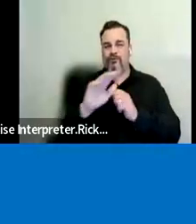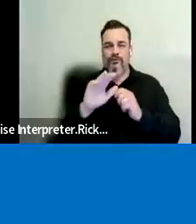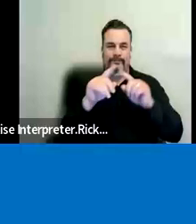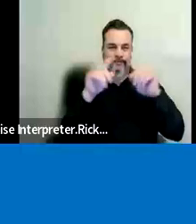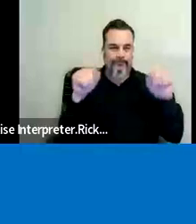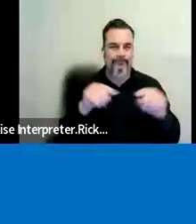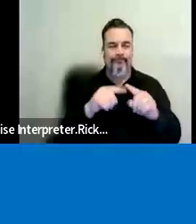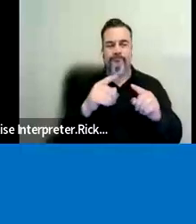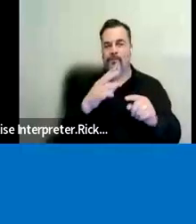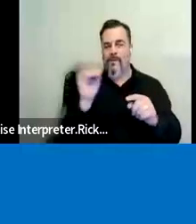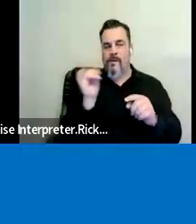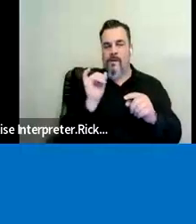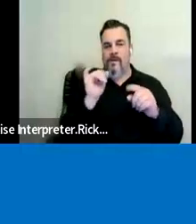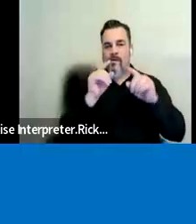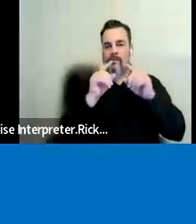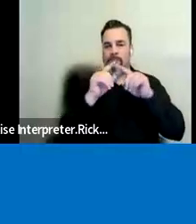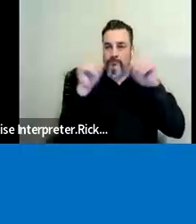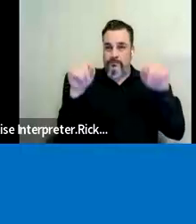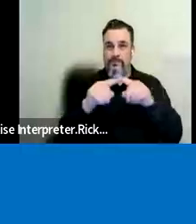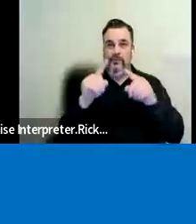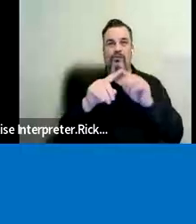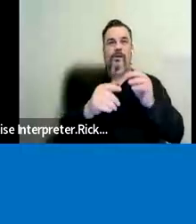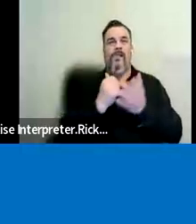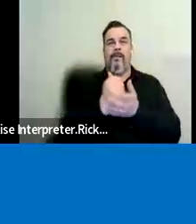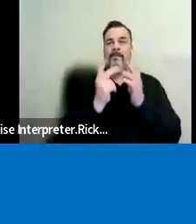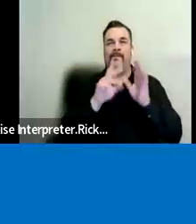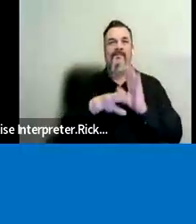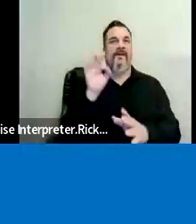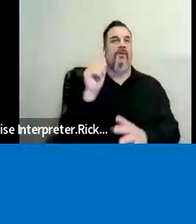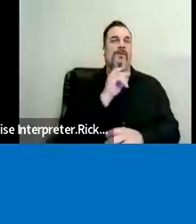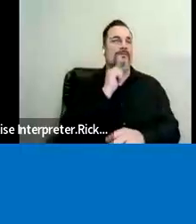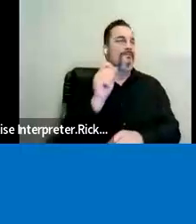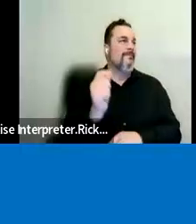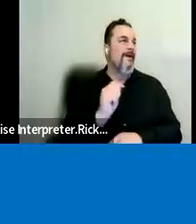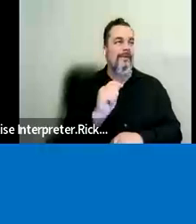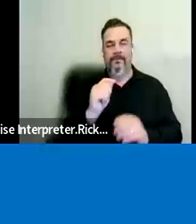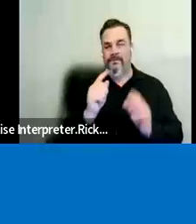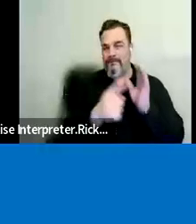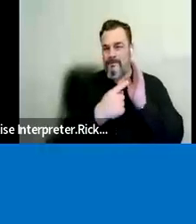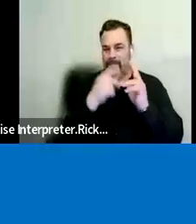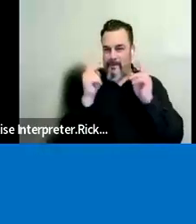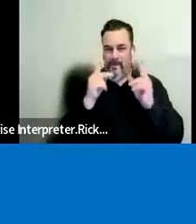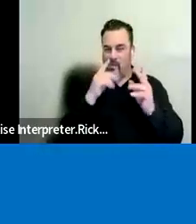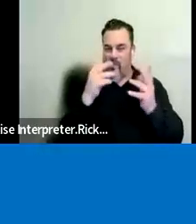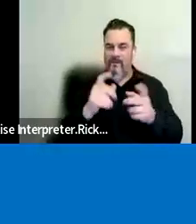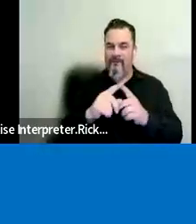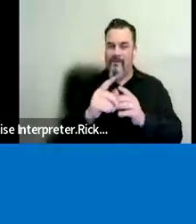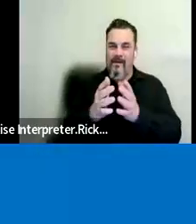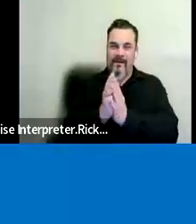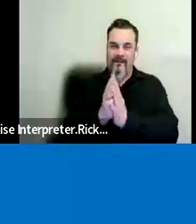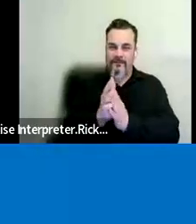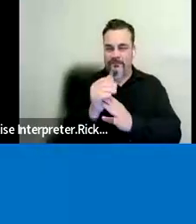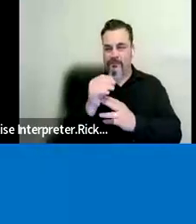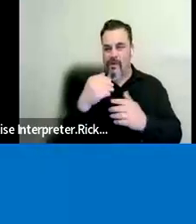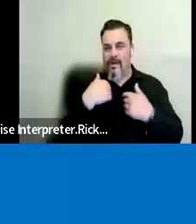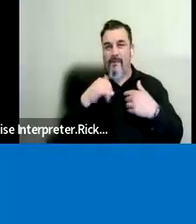and also signage to help people find them. Where is the restroom? It's sometimes people don't want to have to ask. So having that